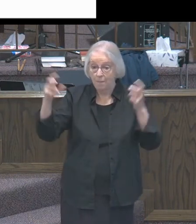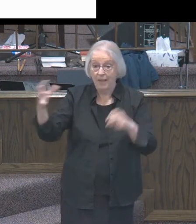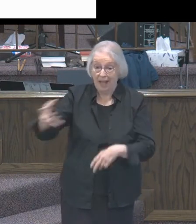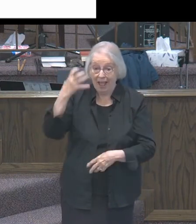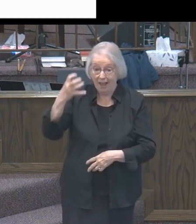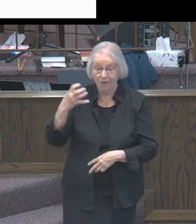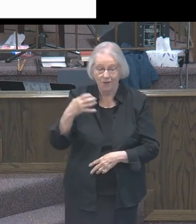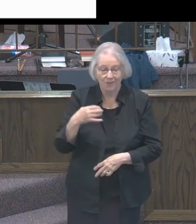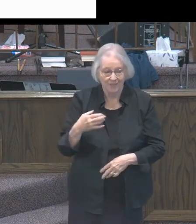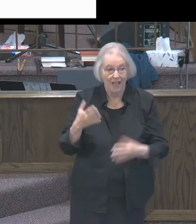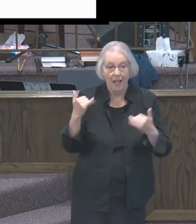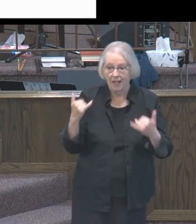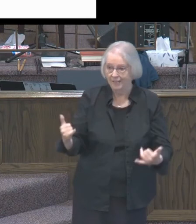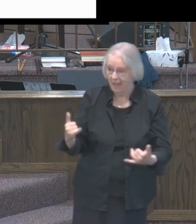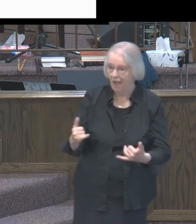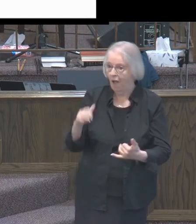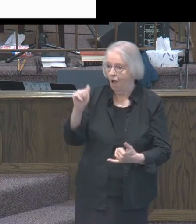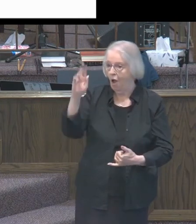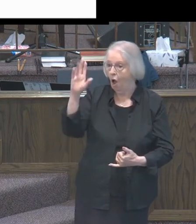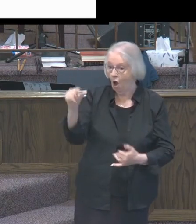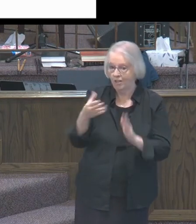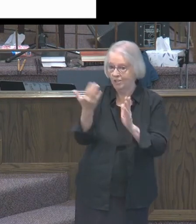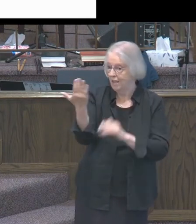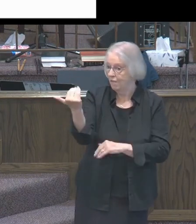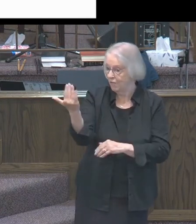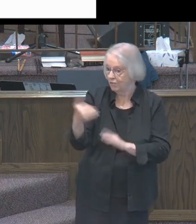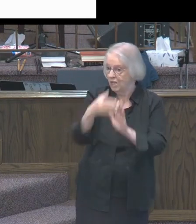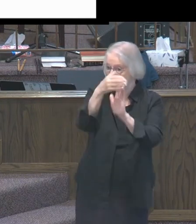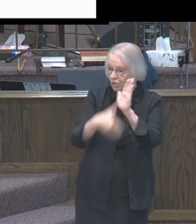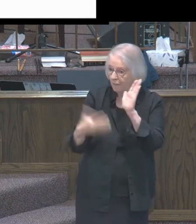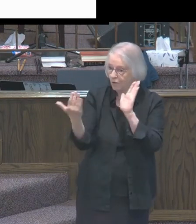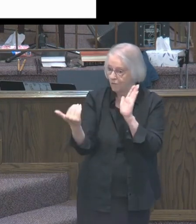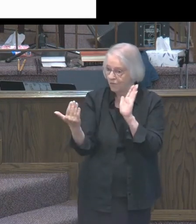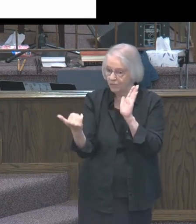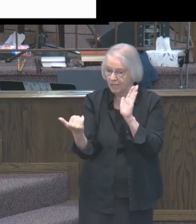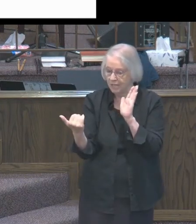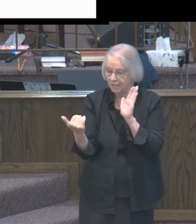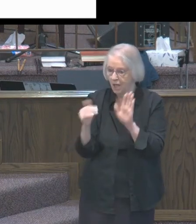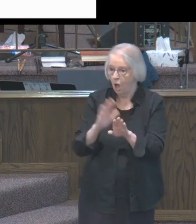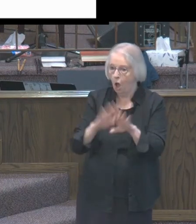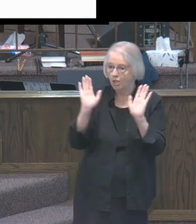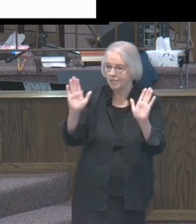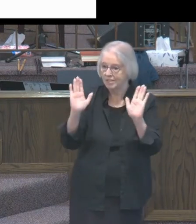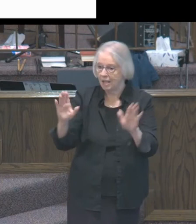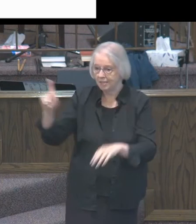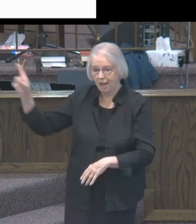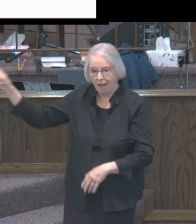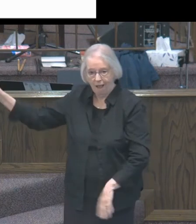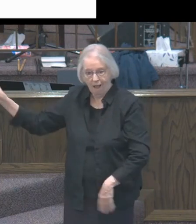August, which happened to be a date when August the 15th fell on a Sunday, and God, not